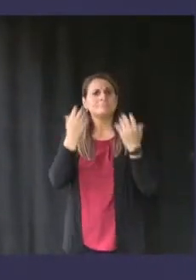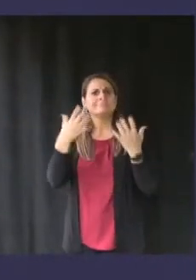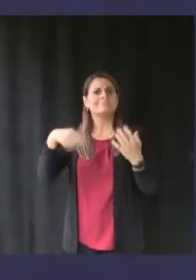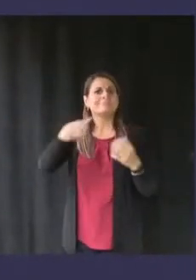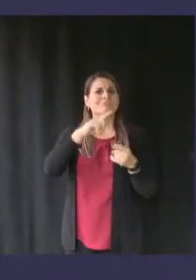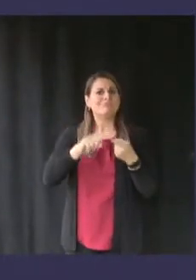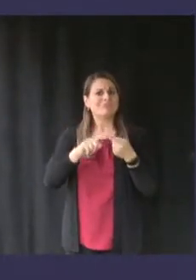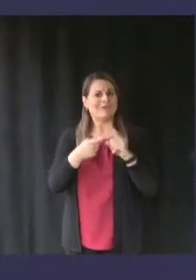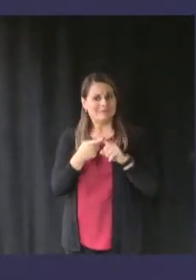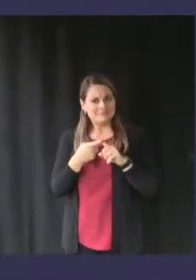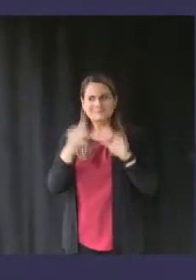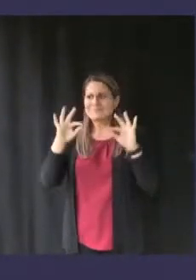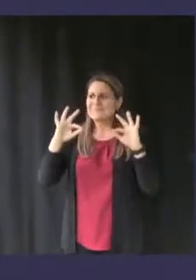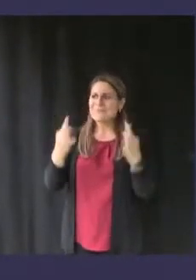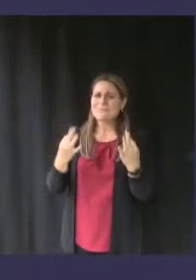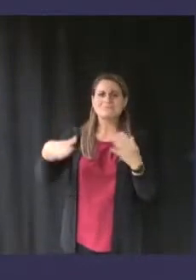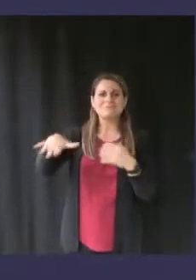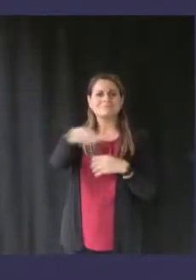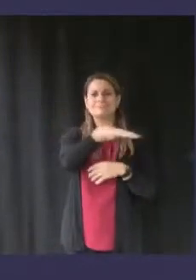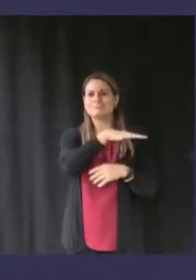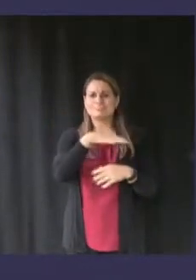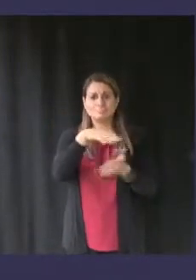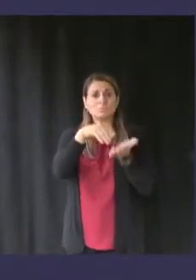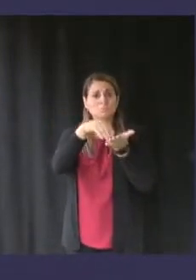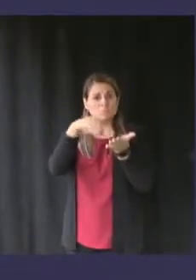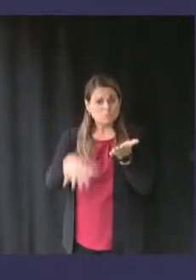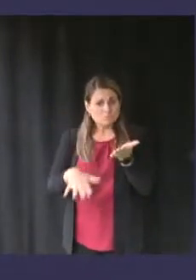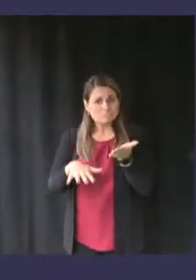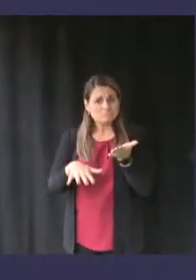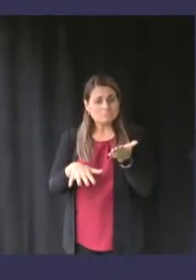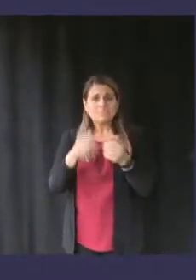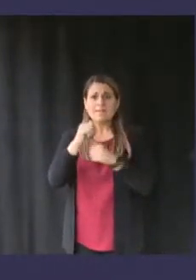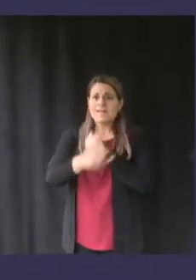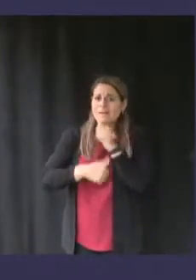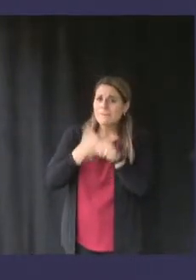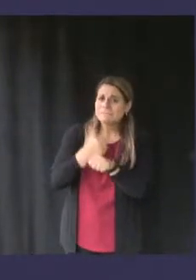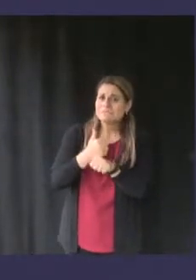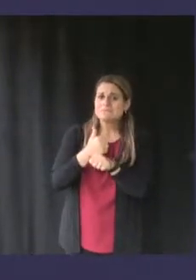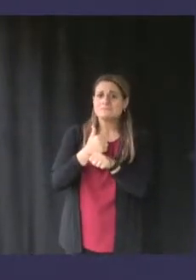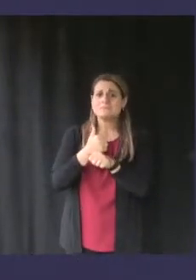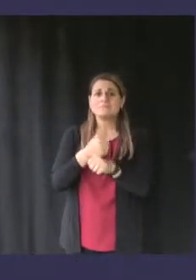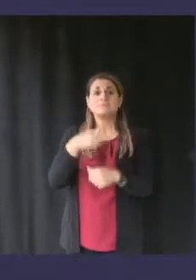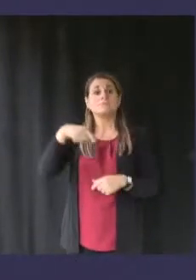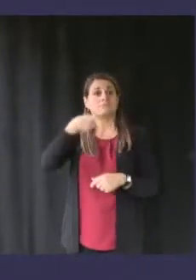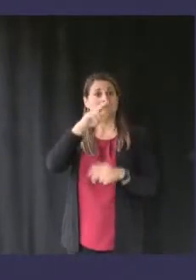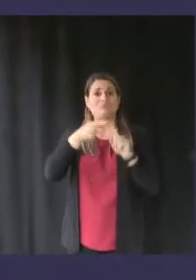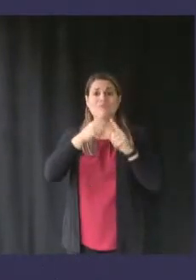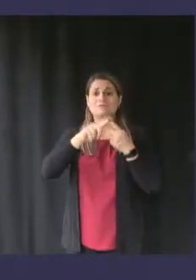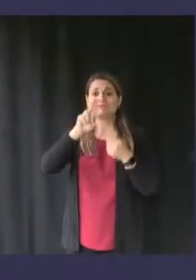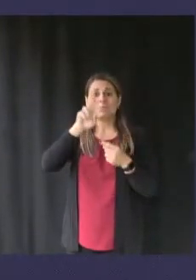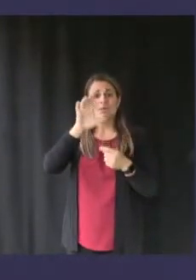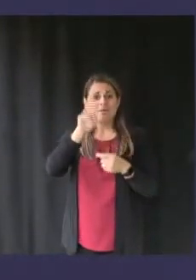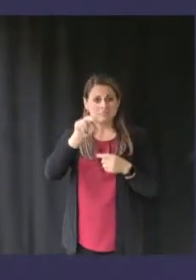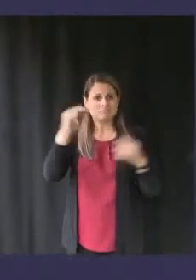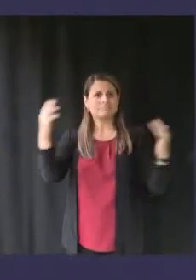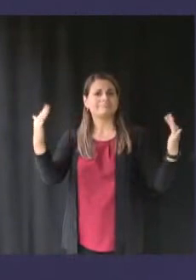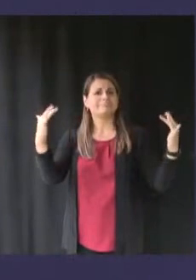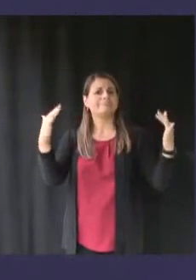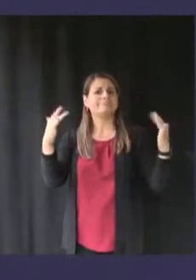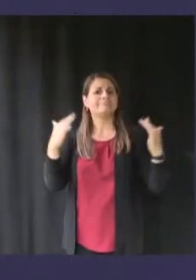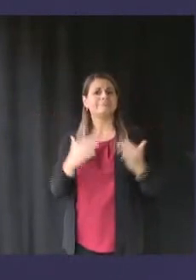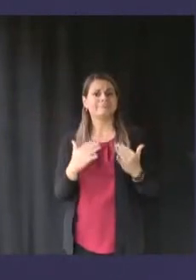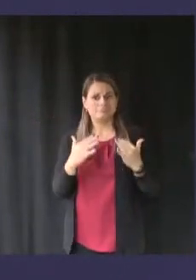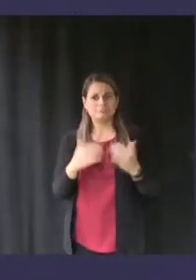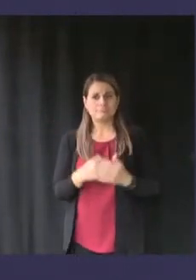and family, students, alums, and friends of UConn here today. On behalf of the Board of